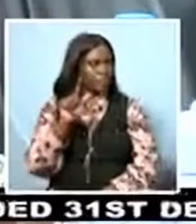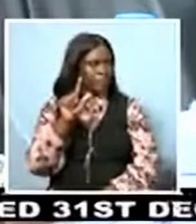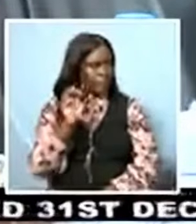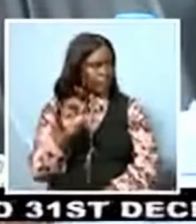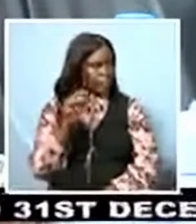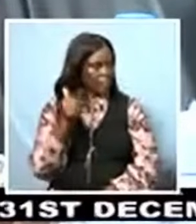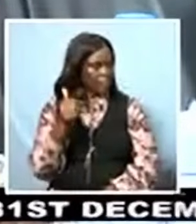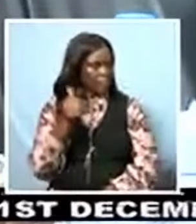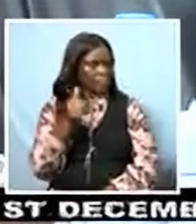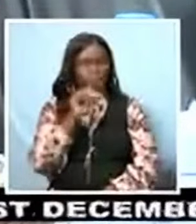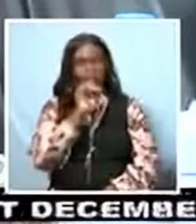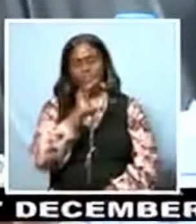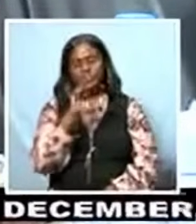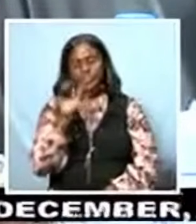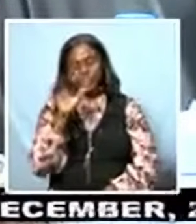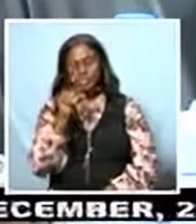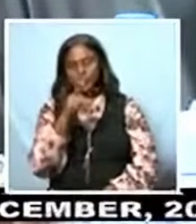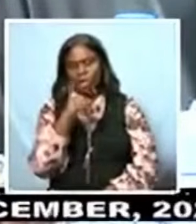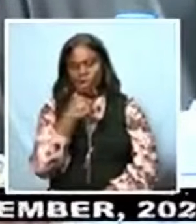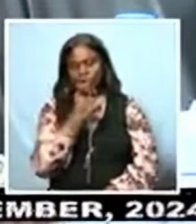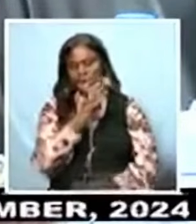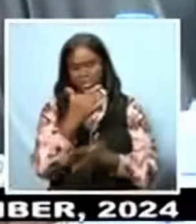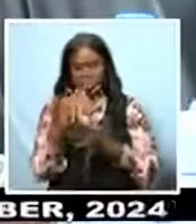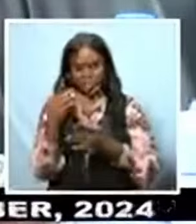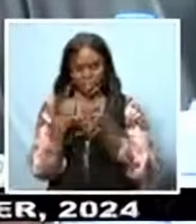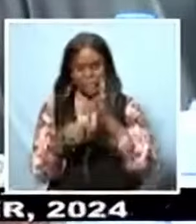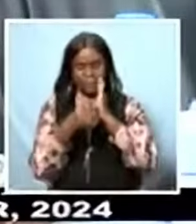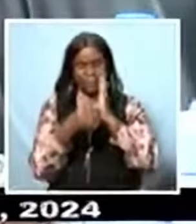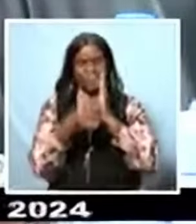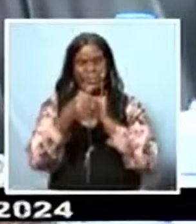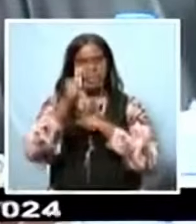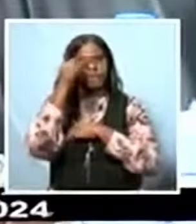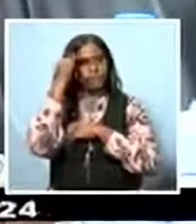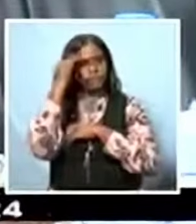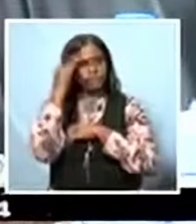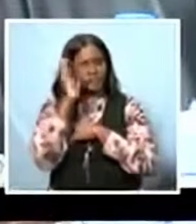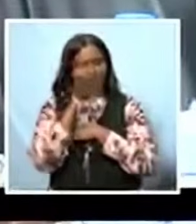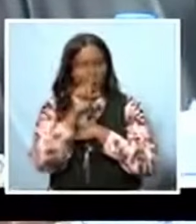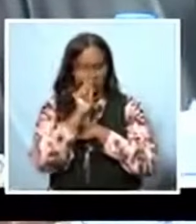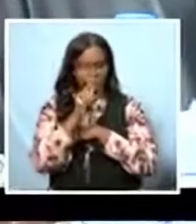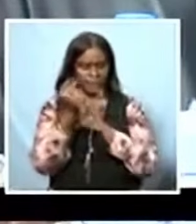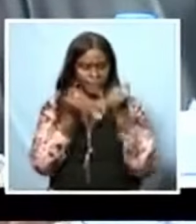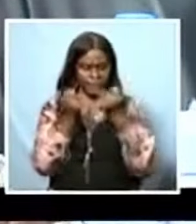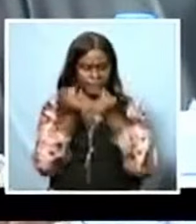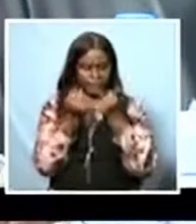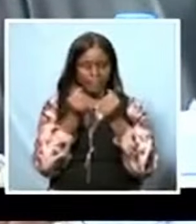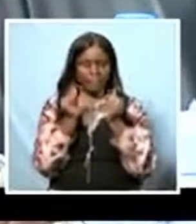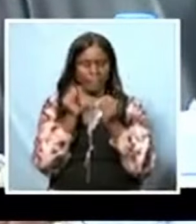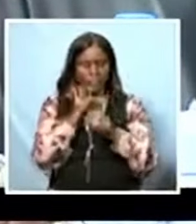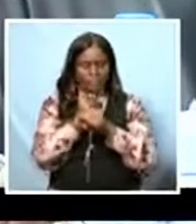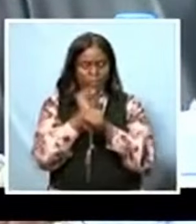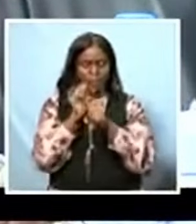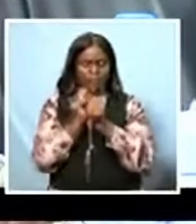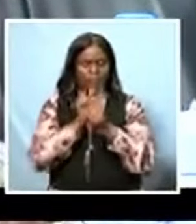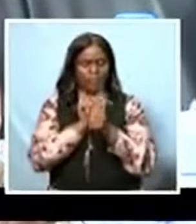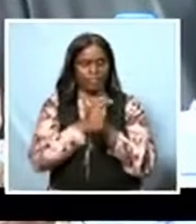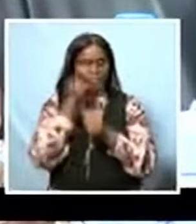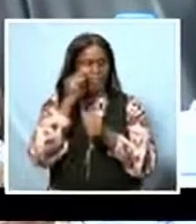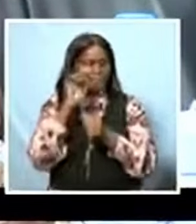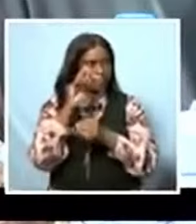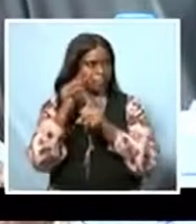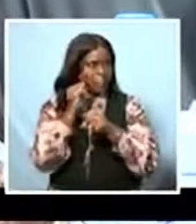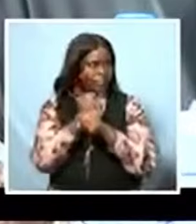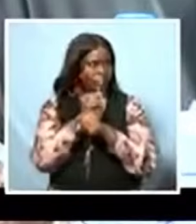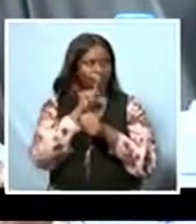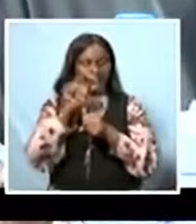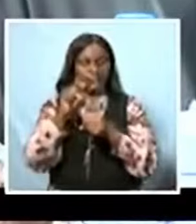be disposed of. Is there something that guides you so that you know this vehicle has been with us for 7 years, there's no need to